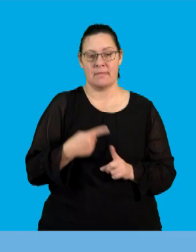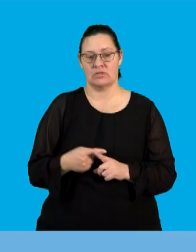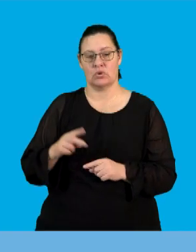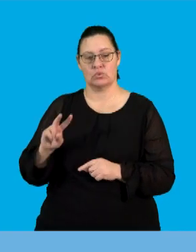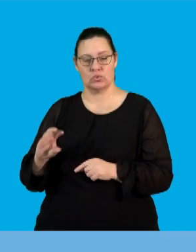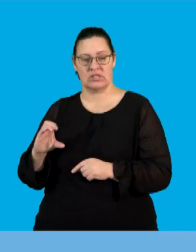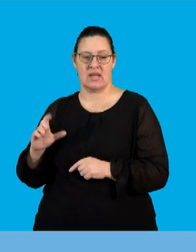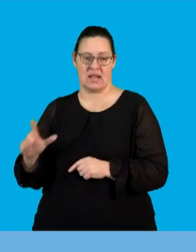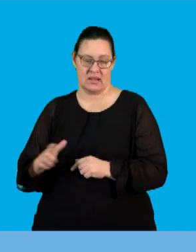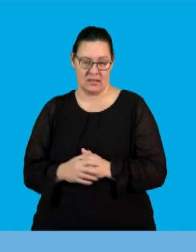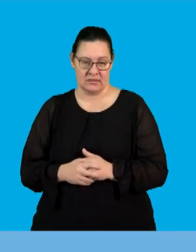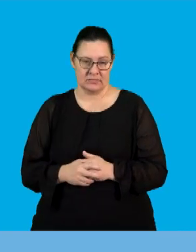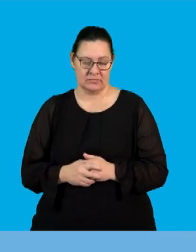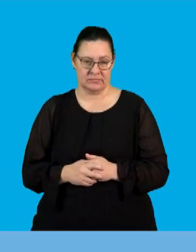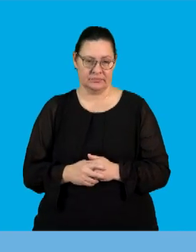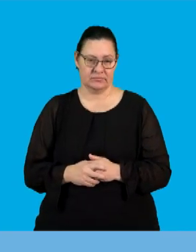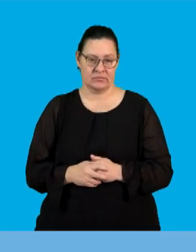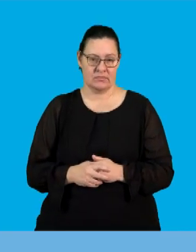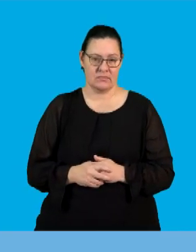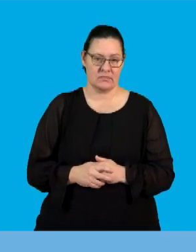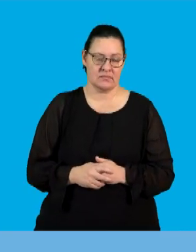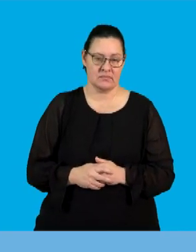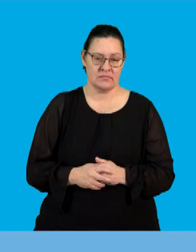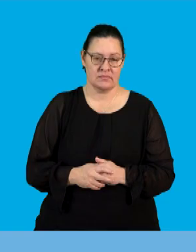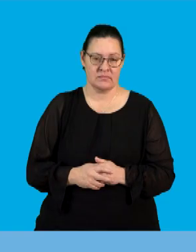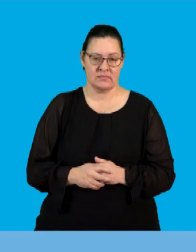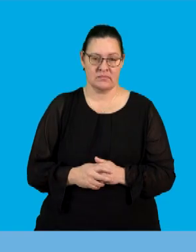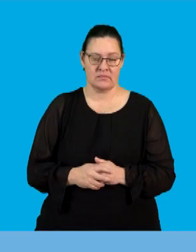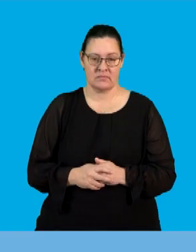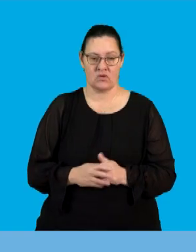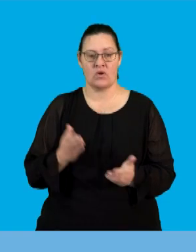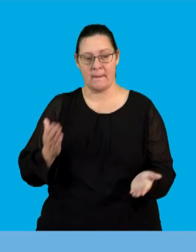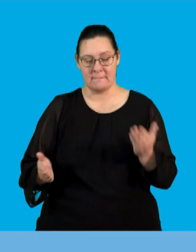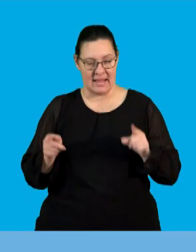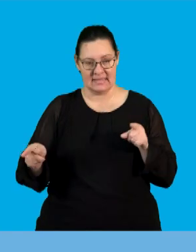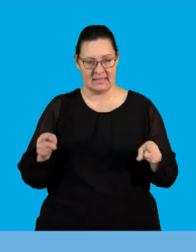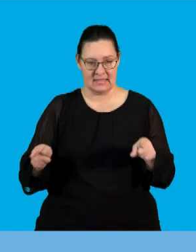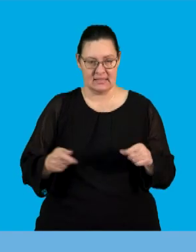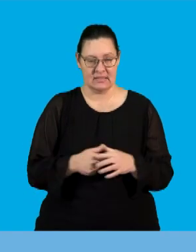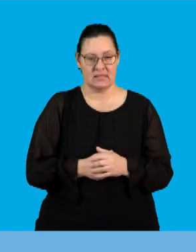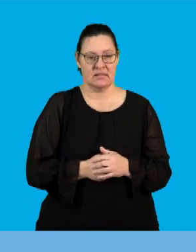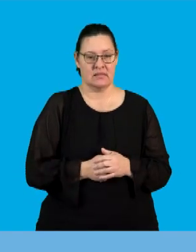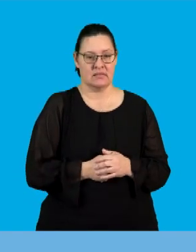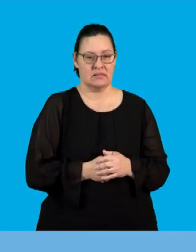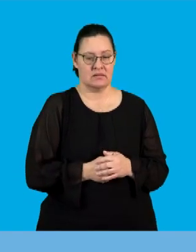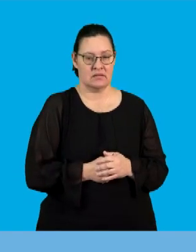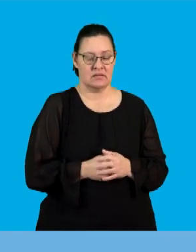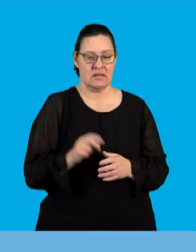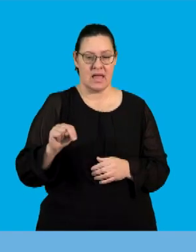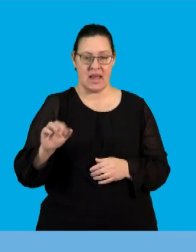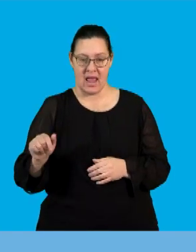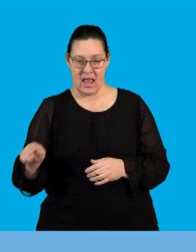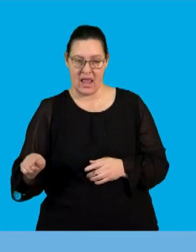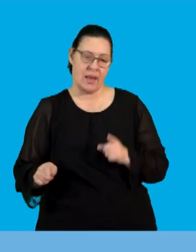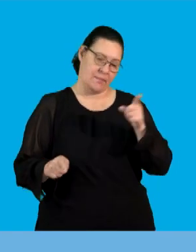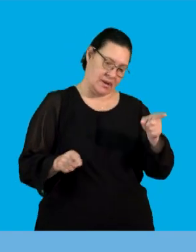and two chlorine atoms that we have on the right-hand side. So the chlorine balances out with that chlorine, and